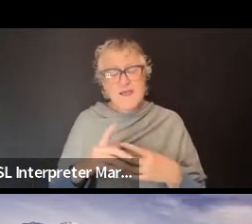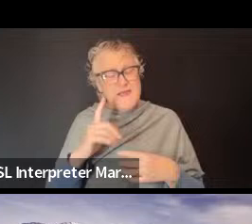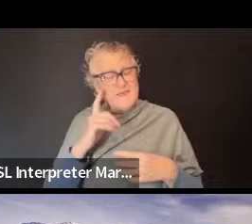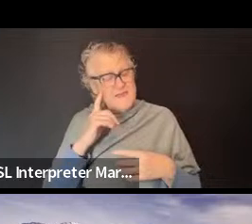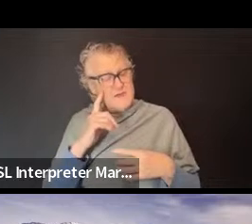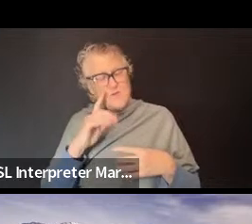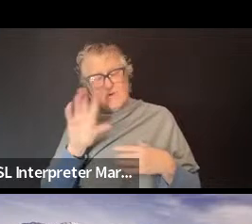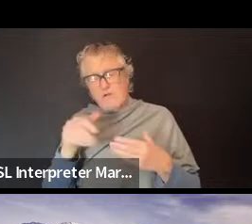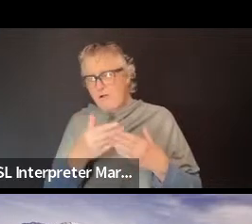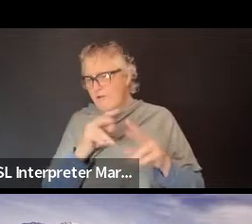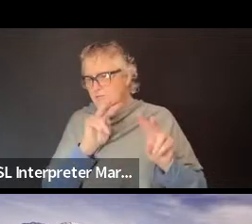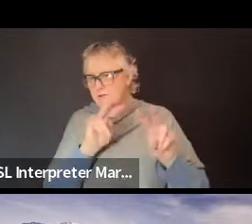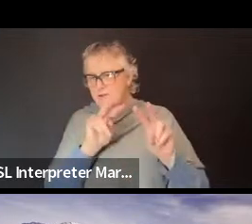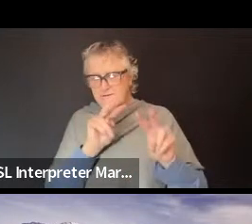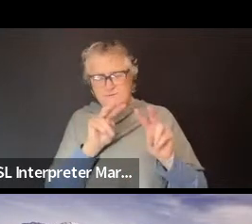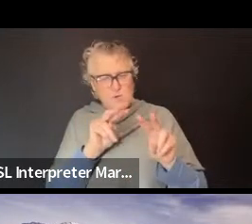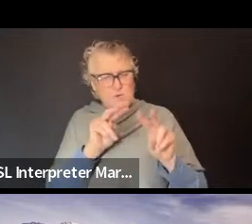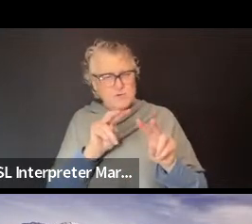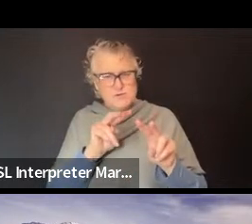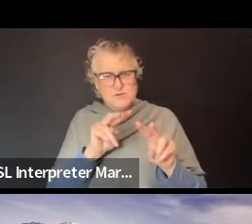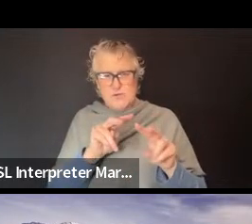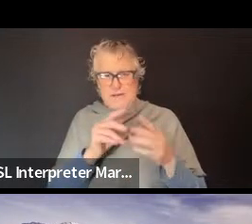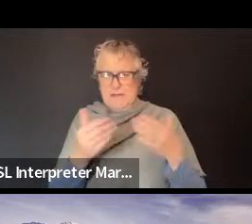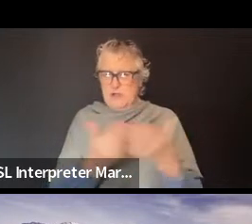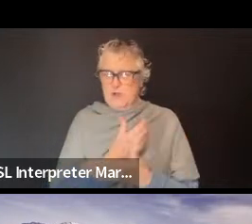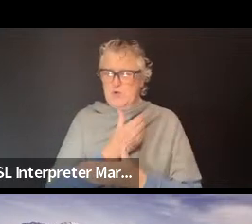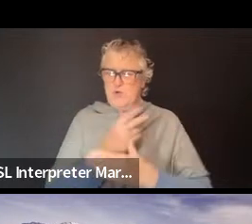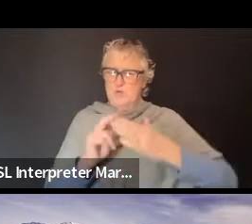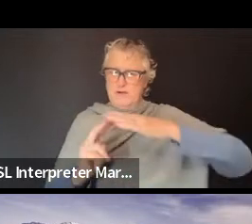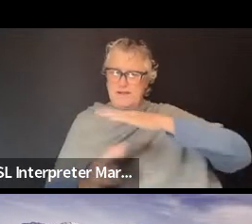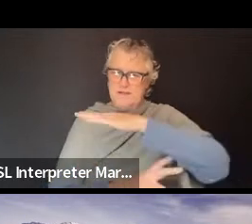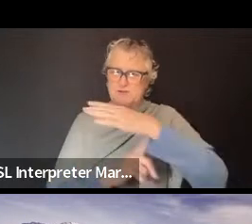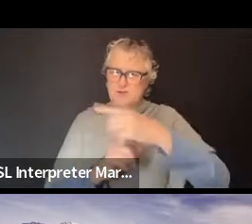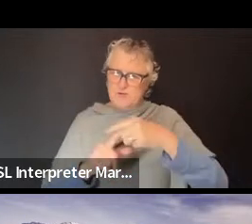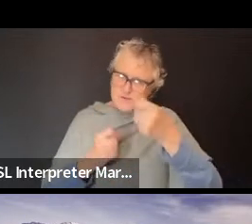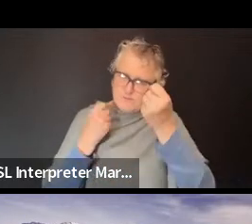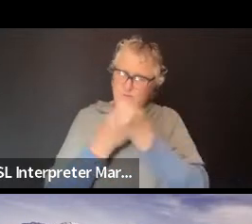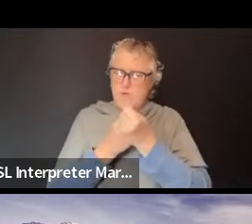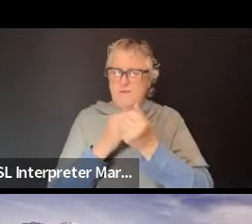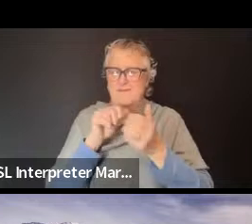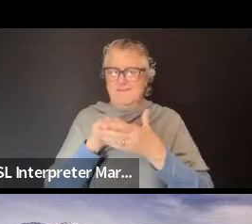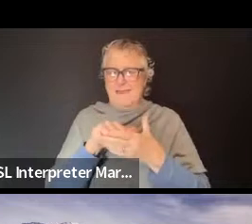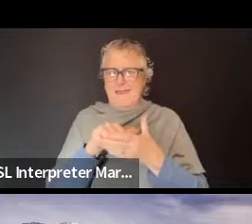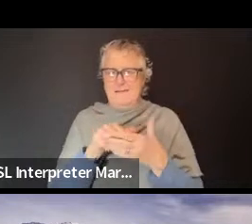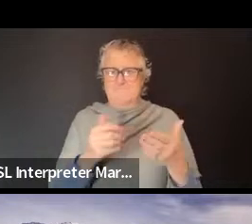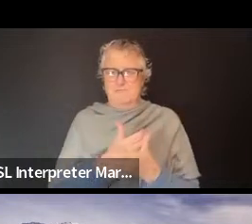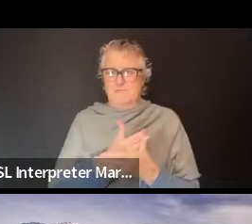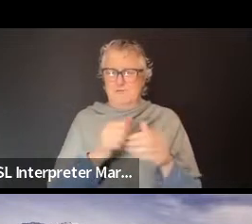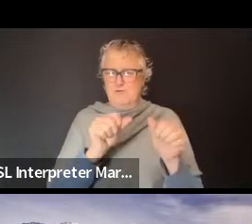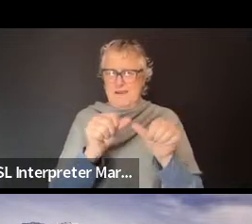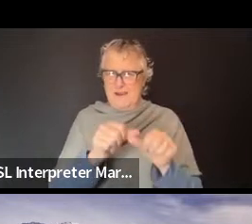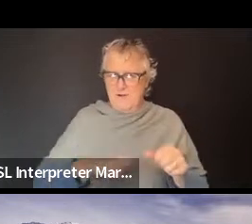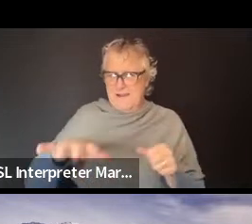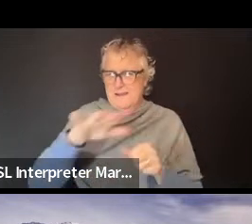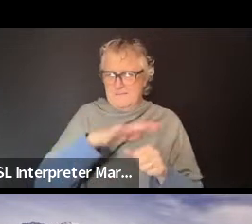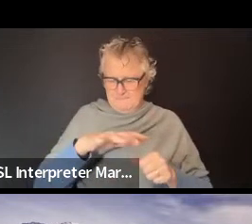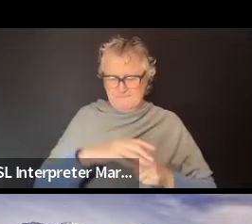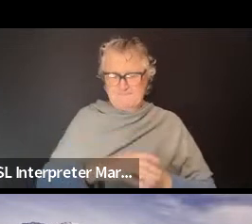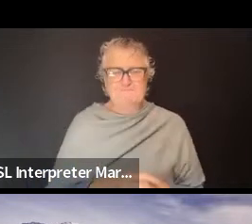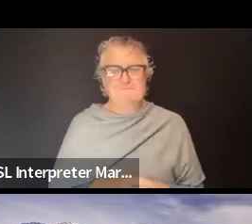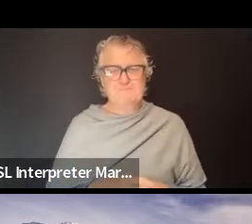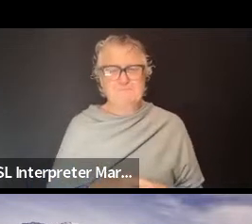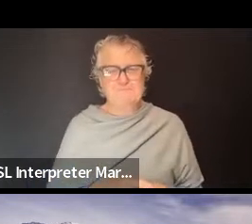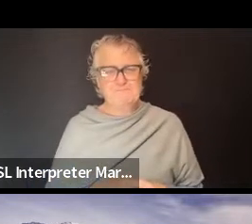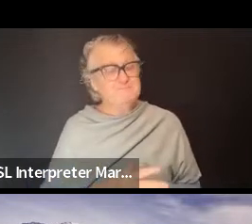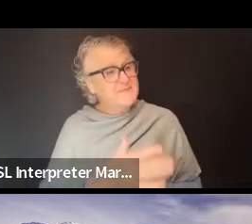to support that area. Thank you. Thank you, Juliana. Next, Leanne Carver, Chief Executive